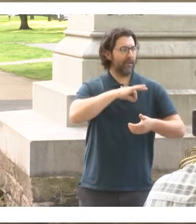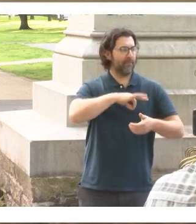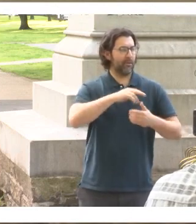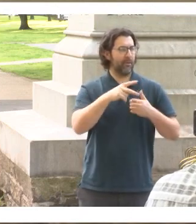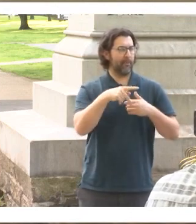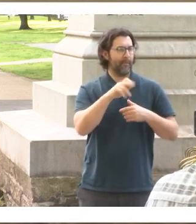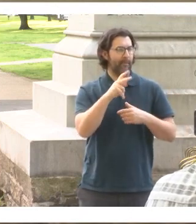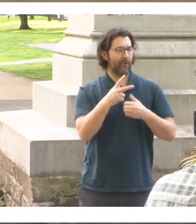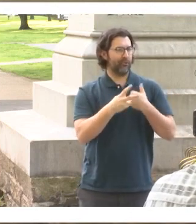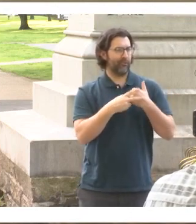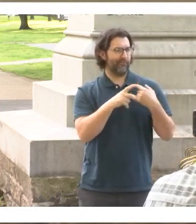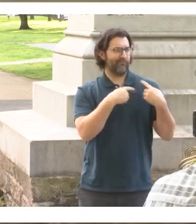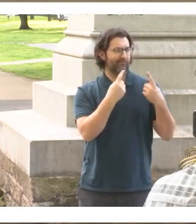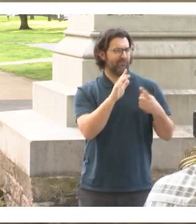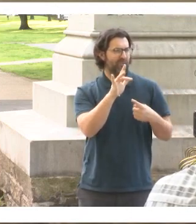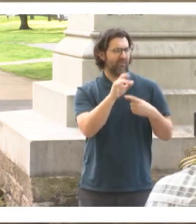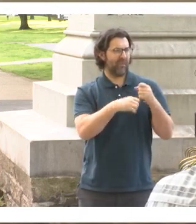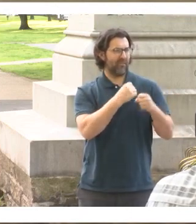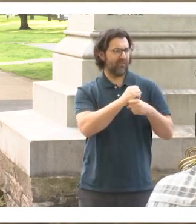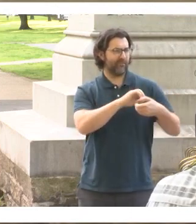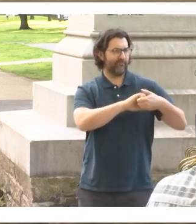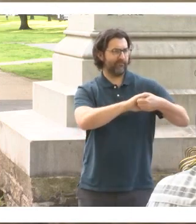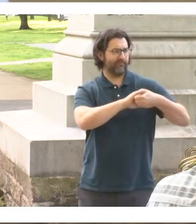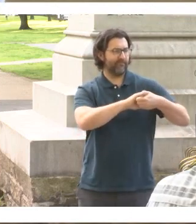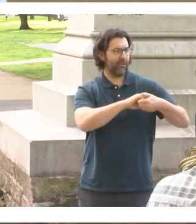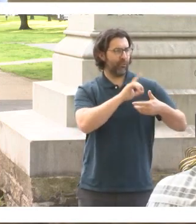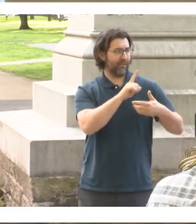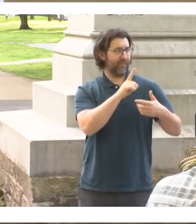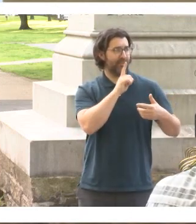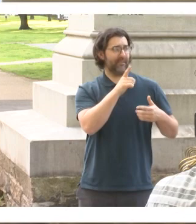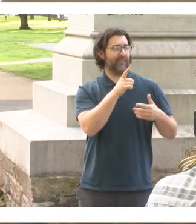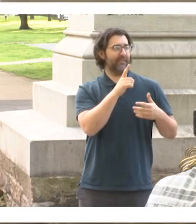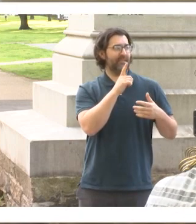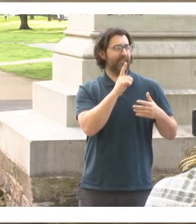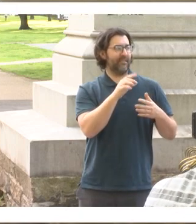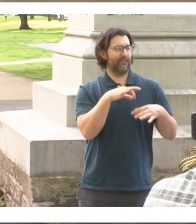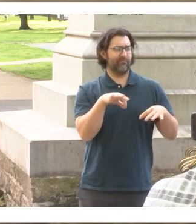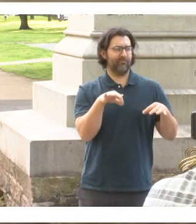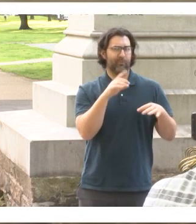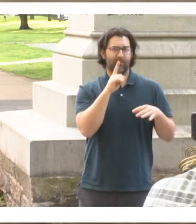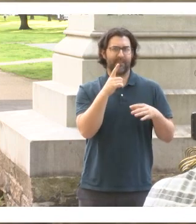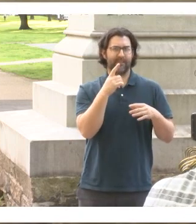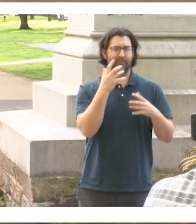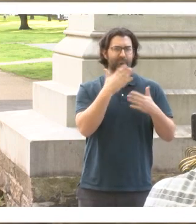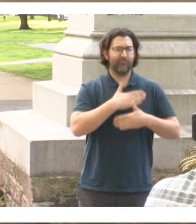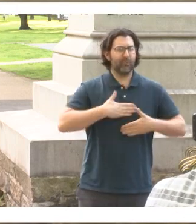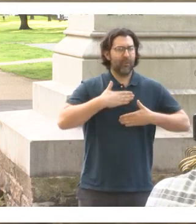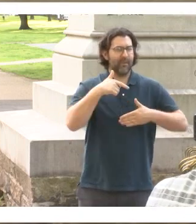about 25 years now, and this is a real highlight of the kind of work that we like to do. The